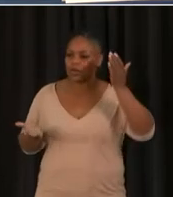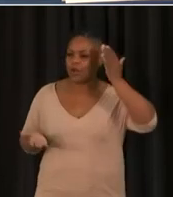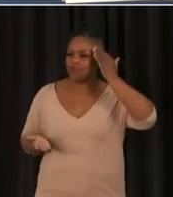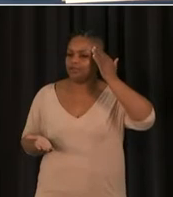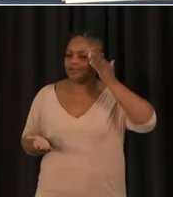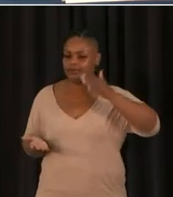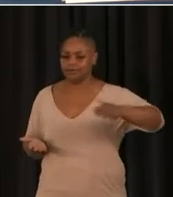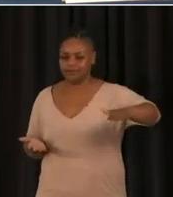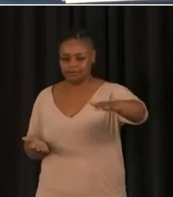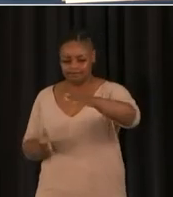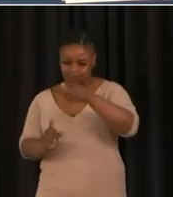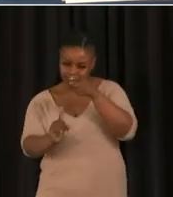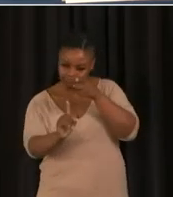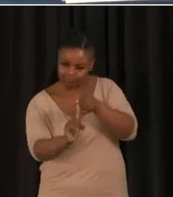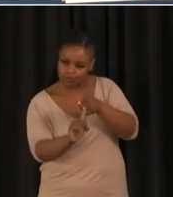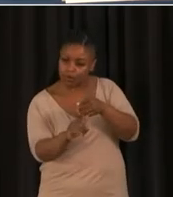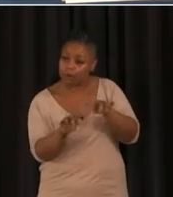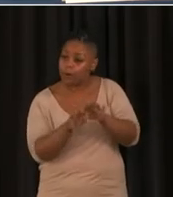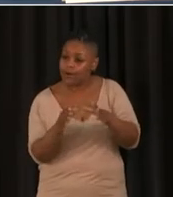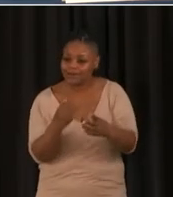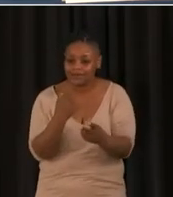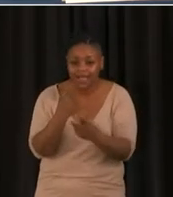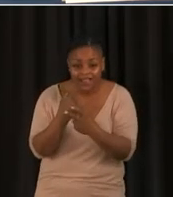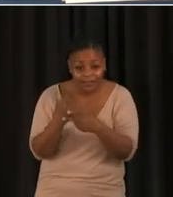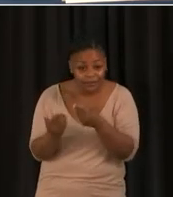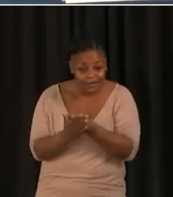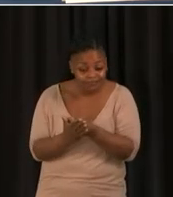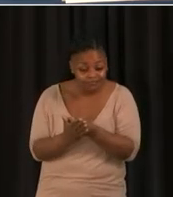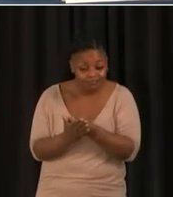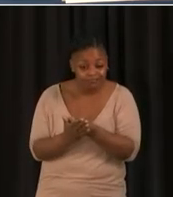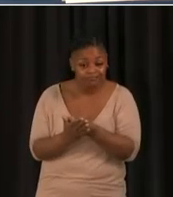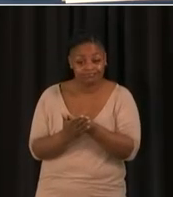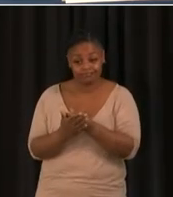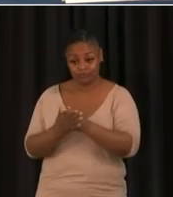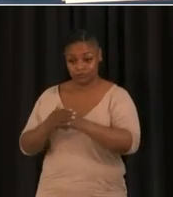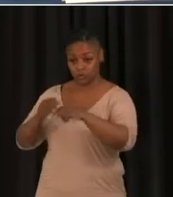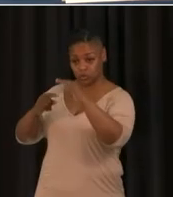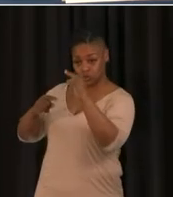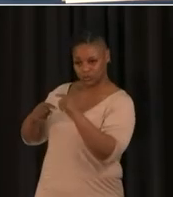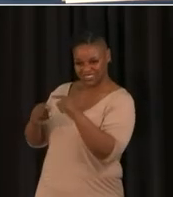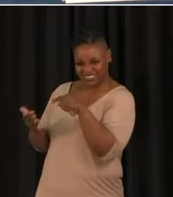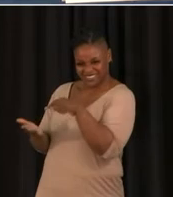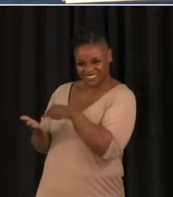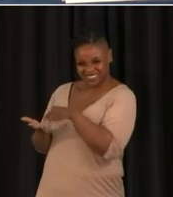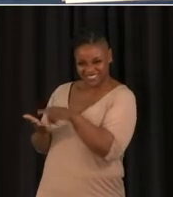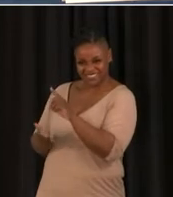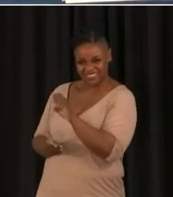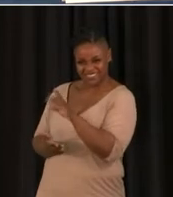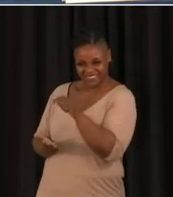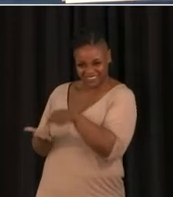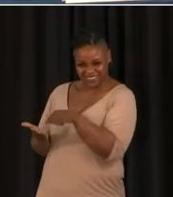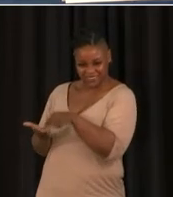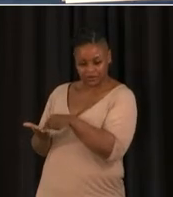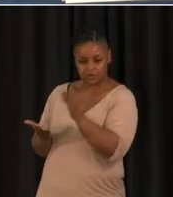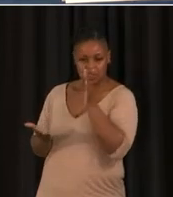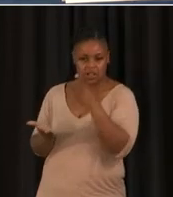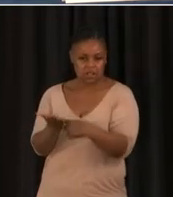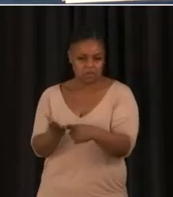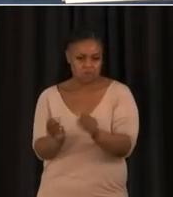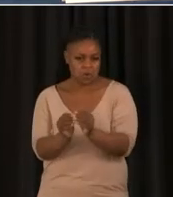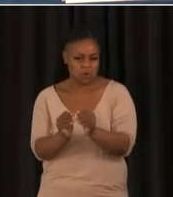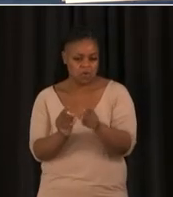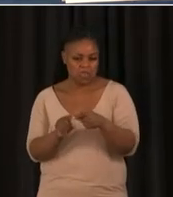again. So today's check-in is quite timely because this week we're nationally